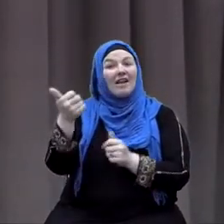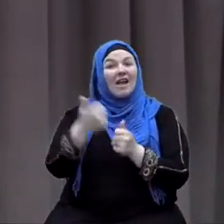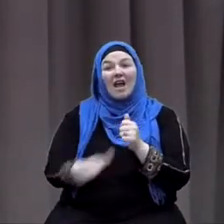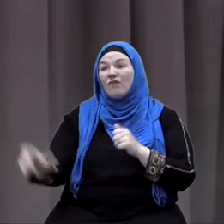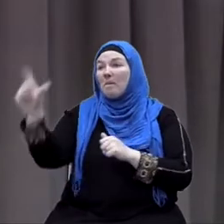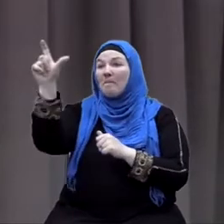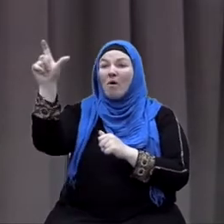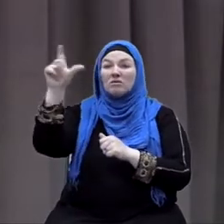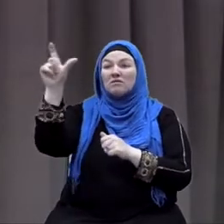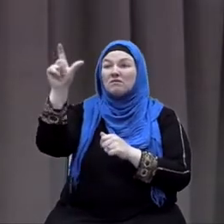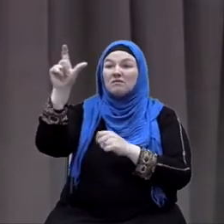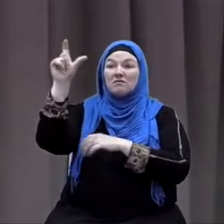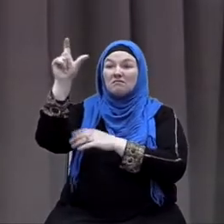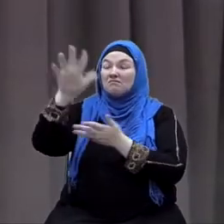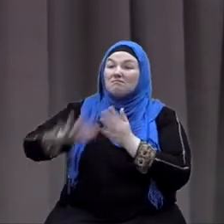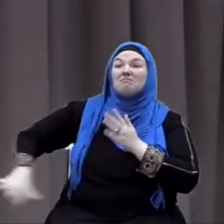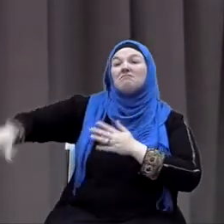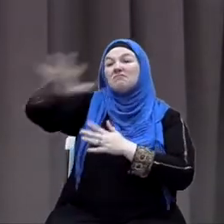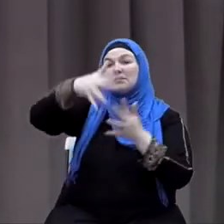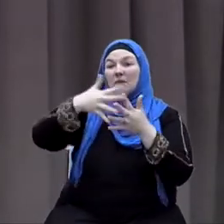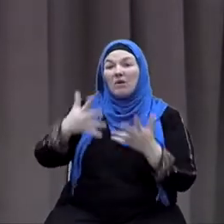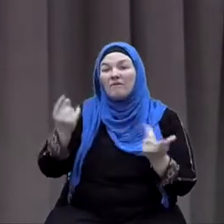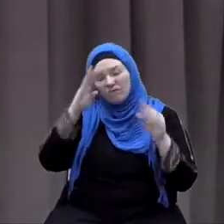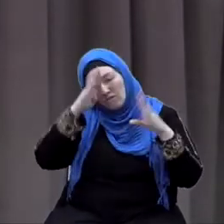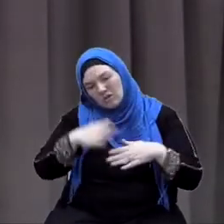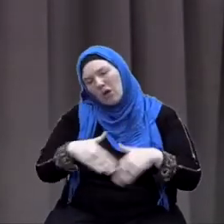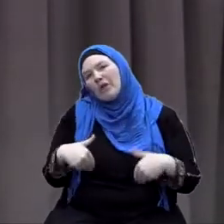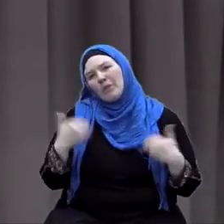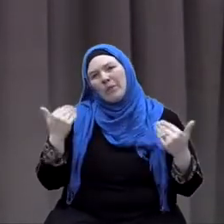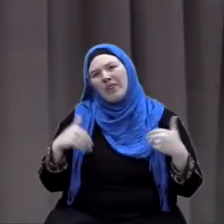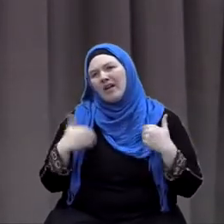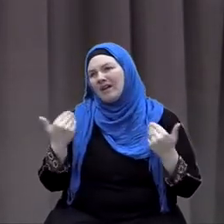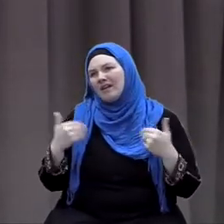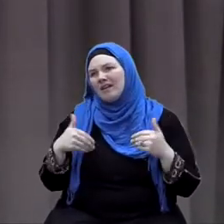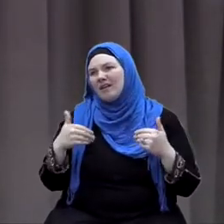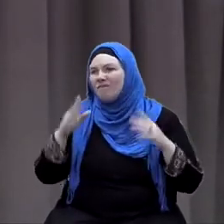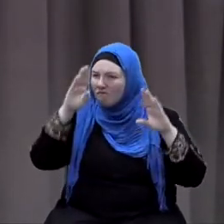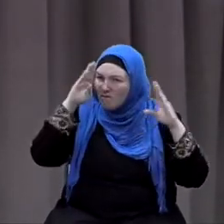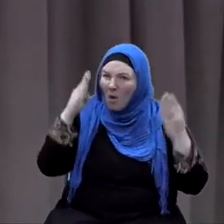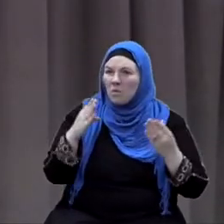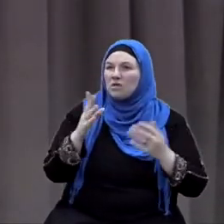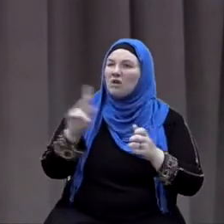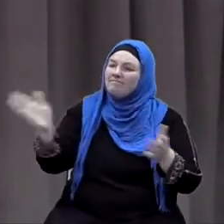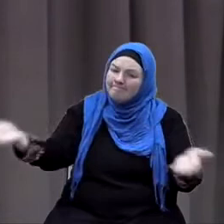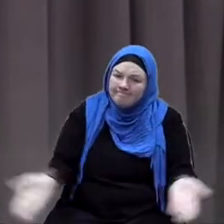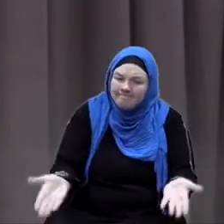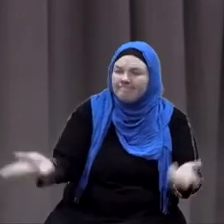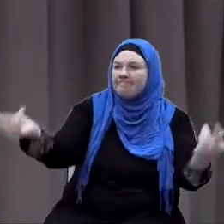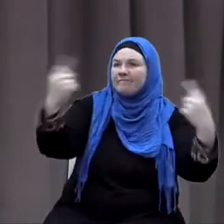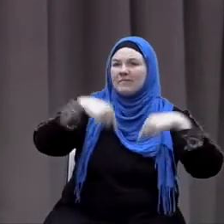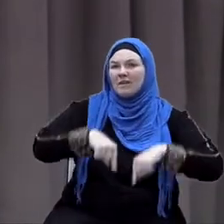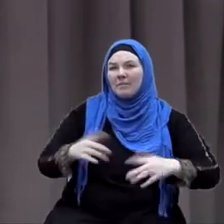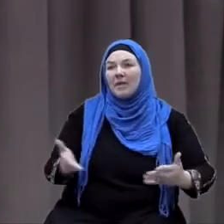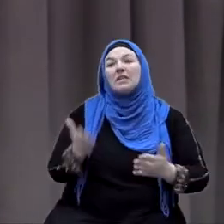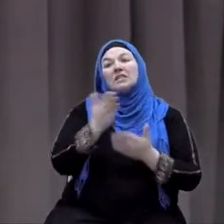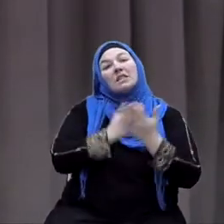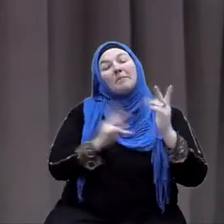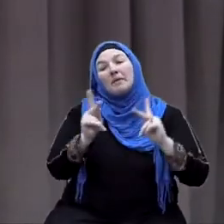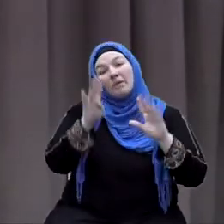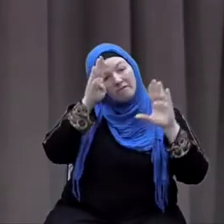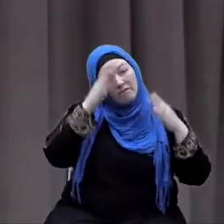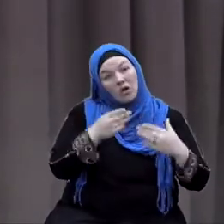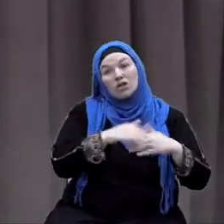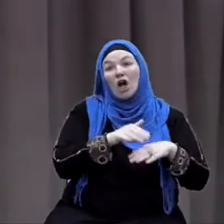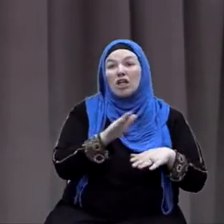in America should focus on the youth presence, the youth attendance. Some of us are focusing on